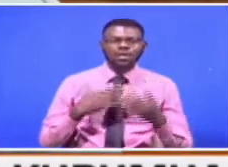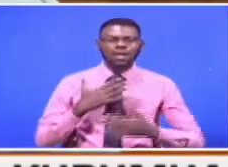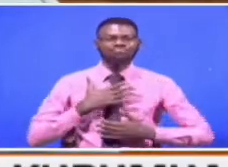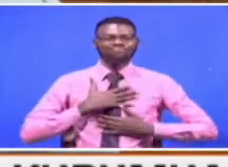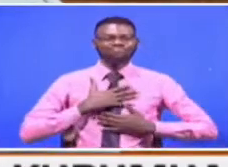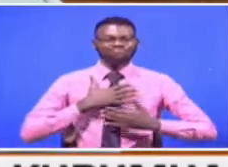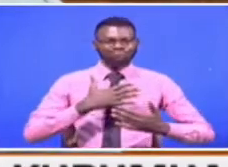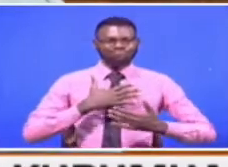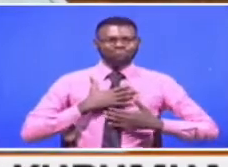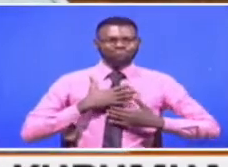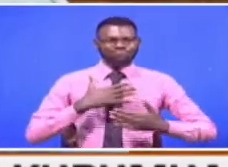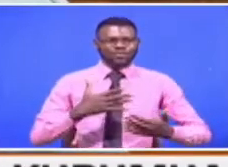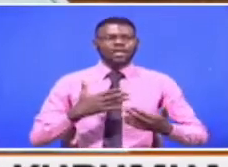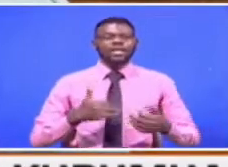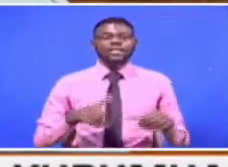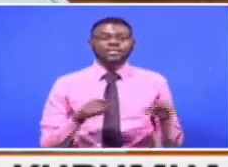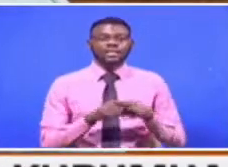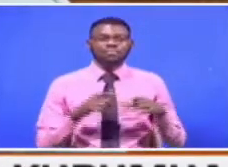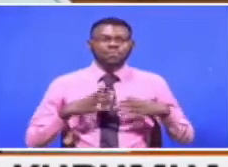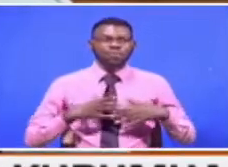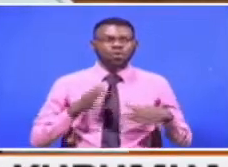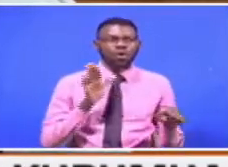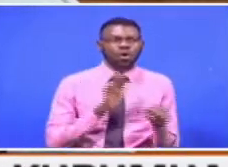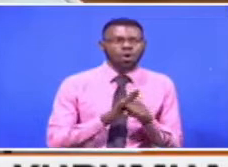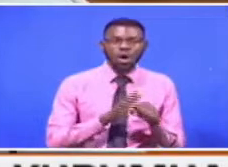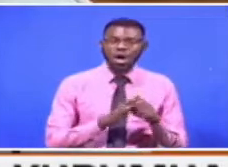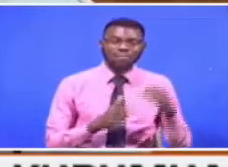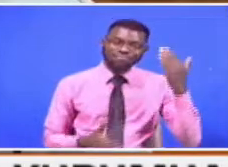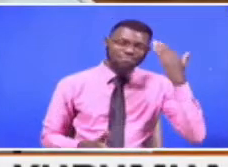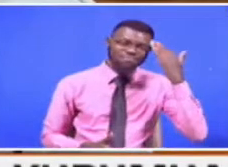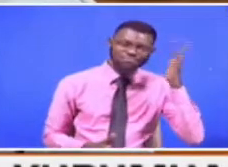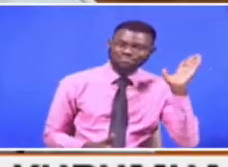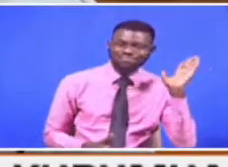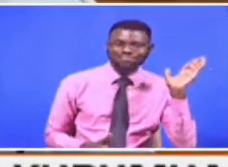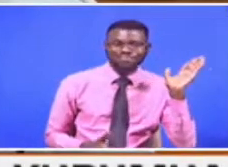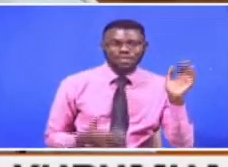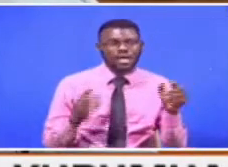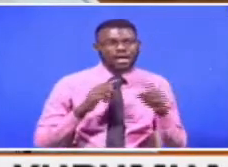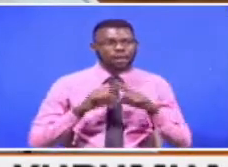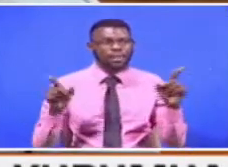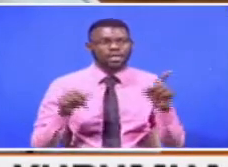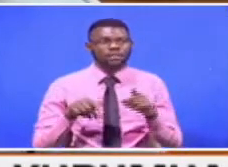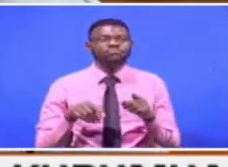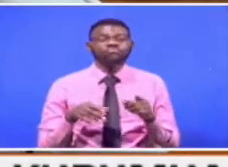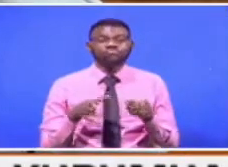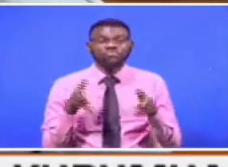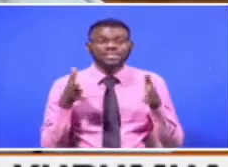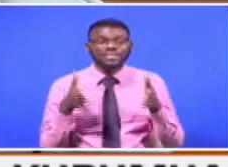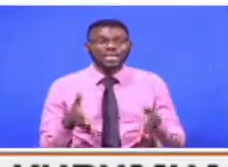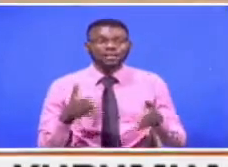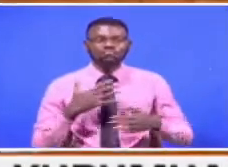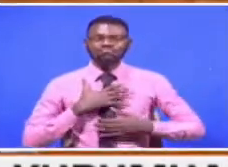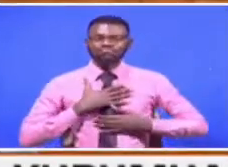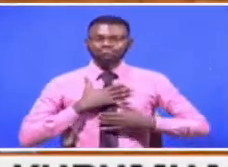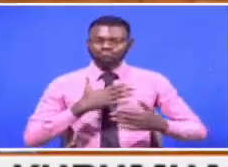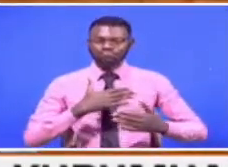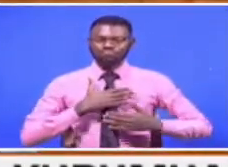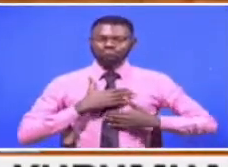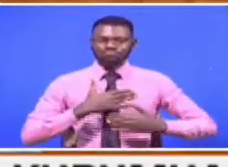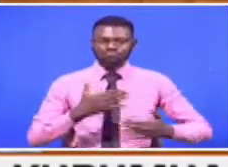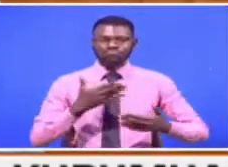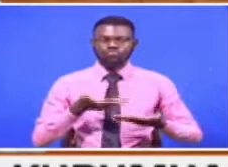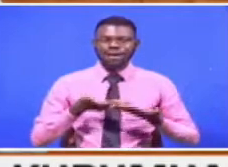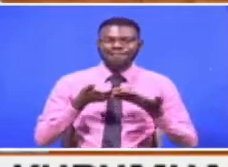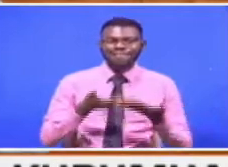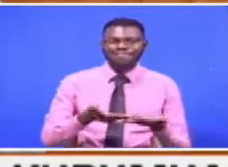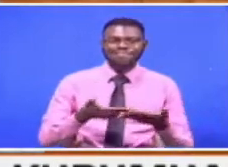better living, and a lot of people are not consciously aware of this. But this is the only tool that we walk around with. Every